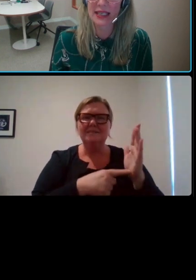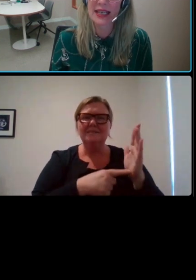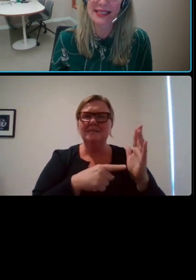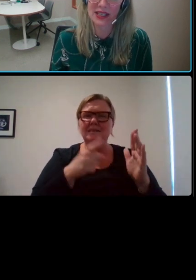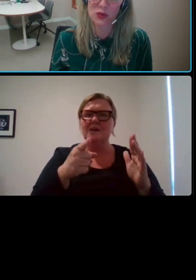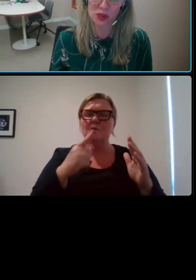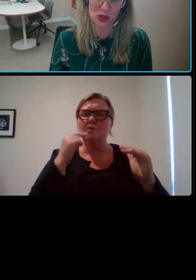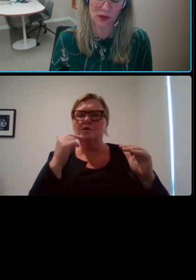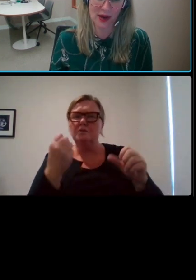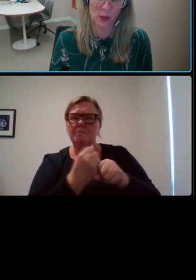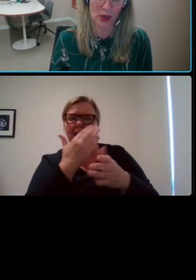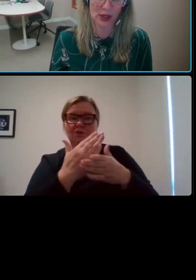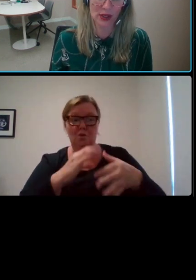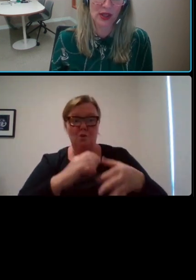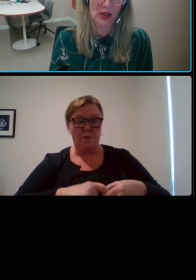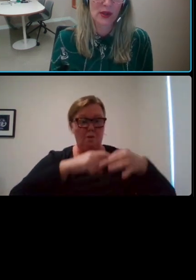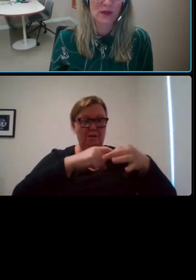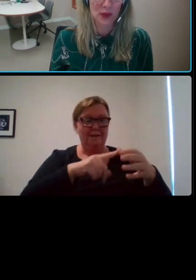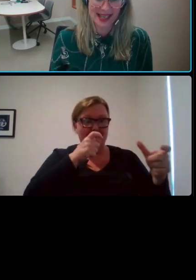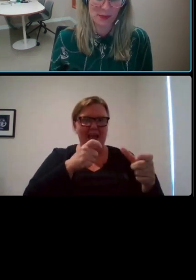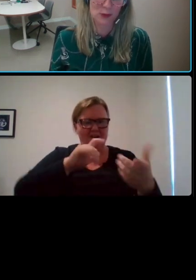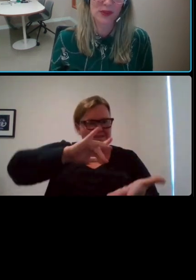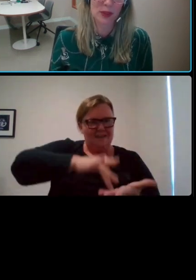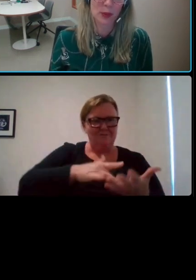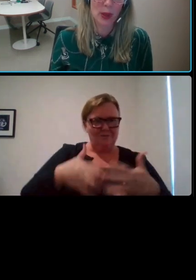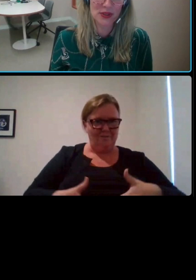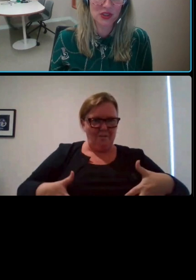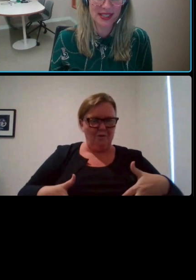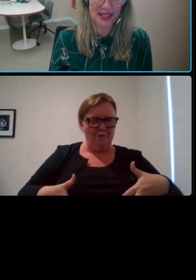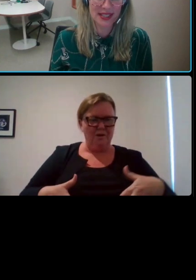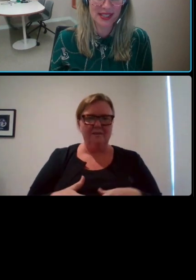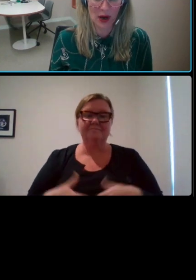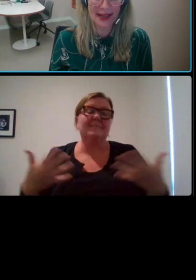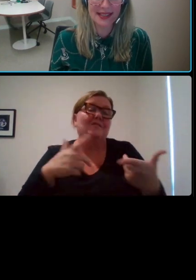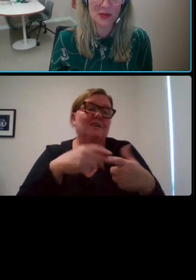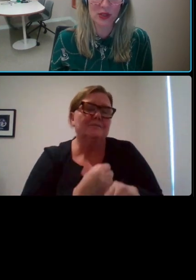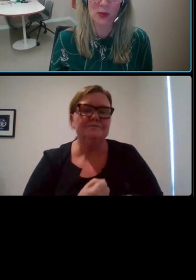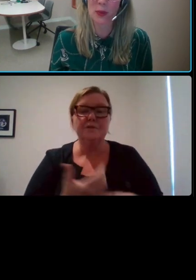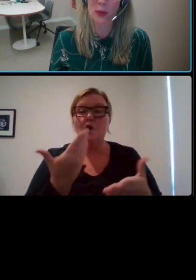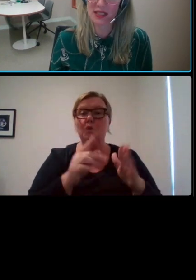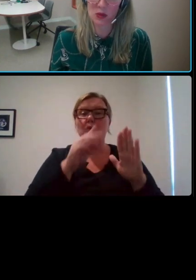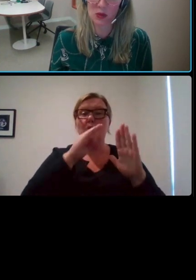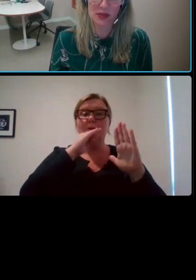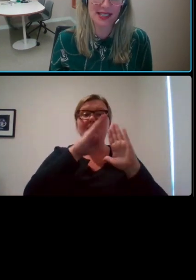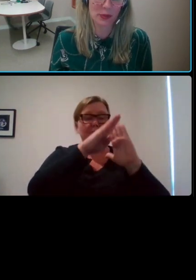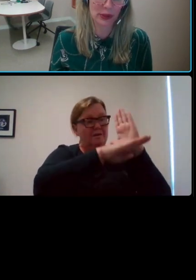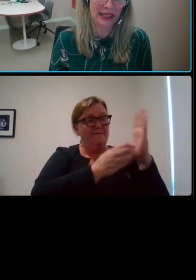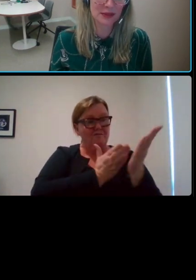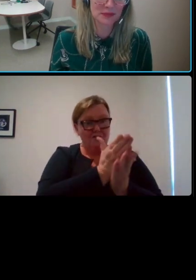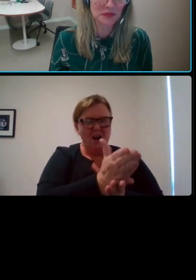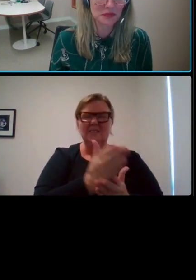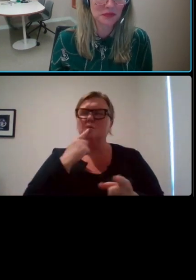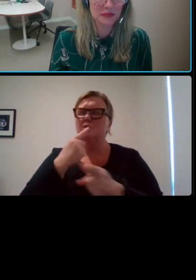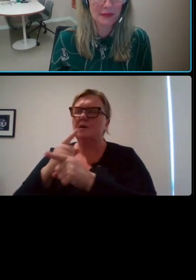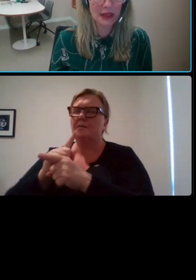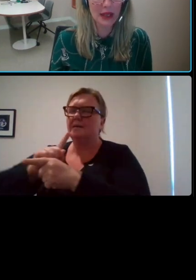care is central to the new framework. For example, the proposed new Statement of Rights, which we will be consulting on